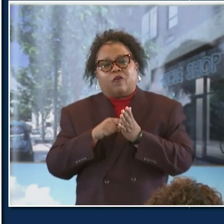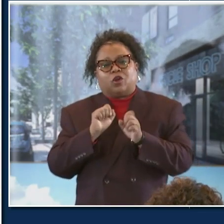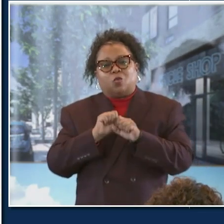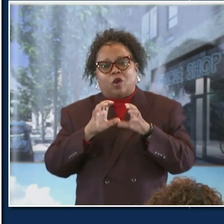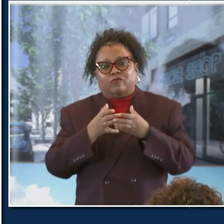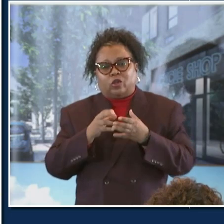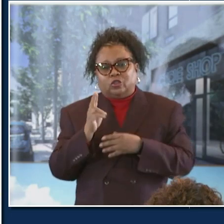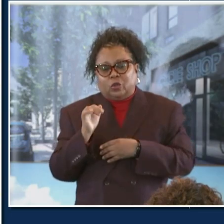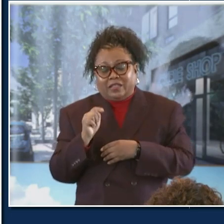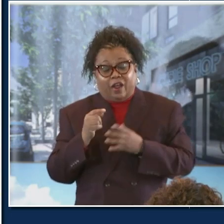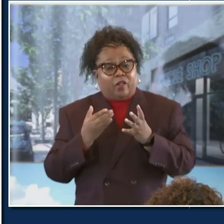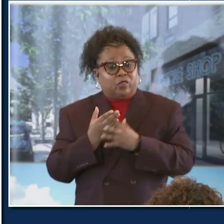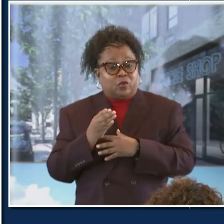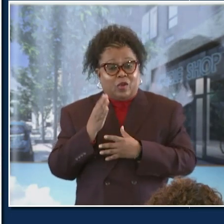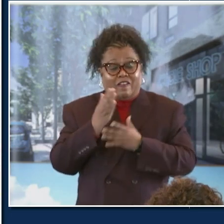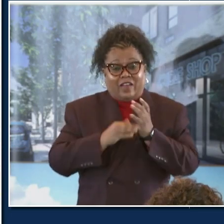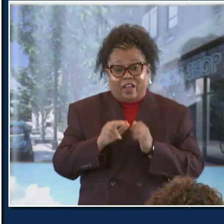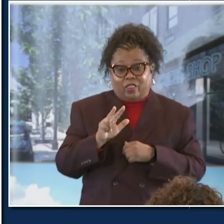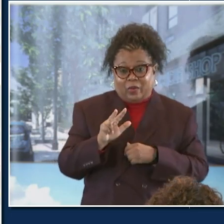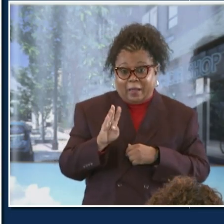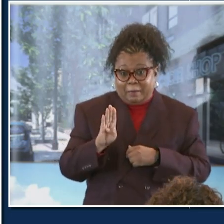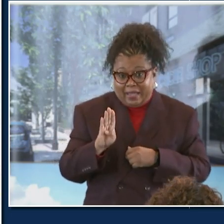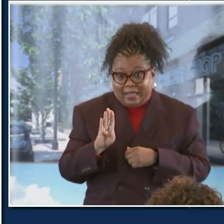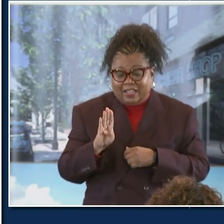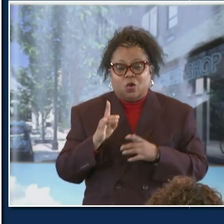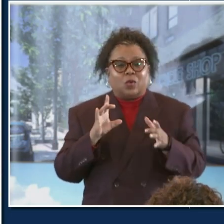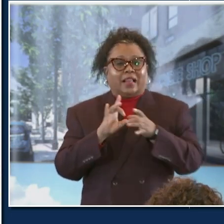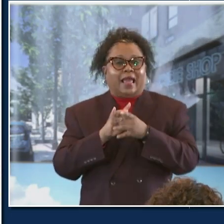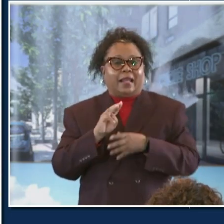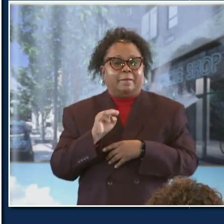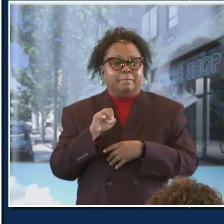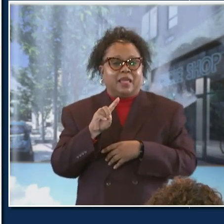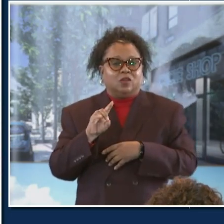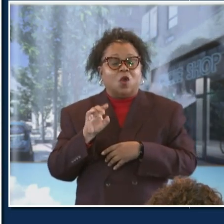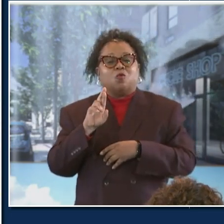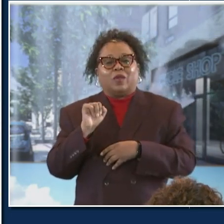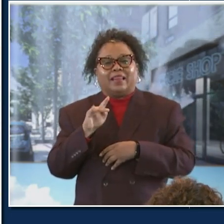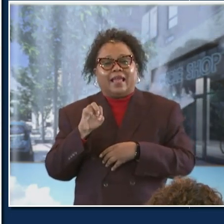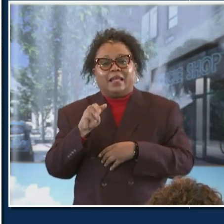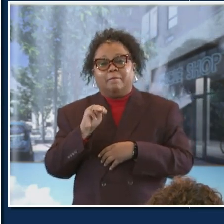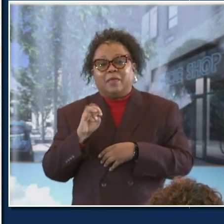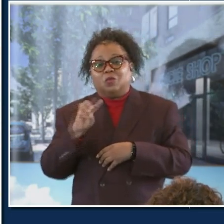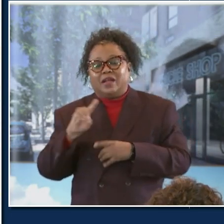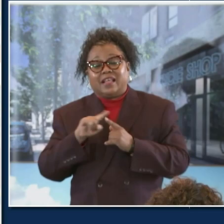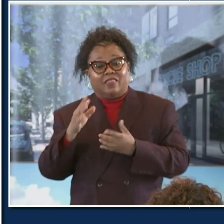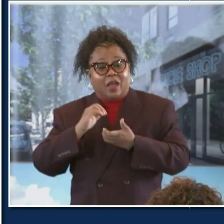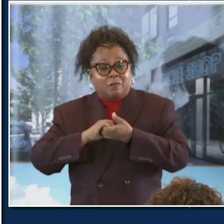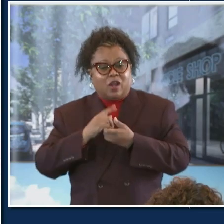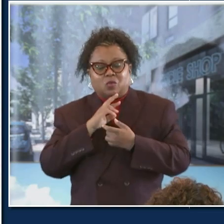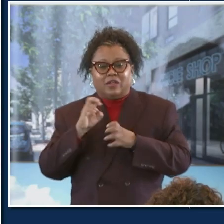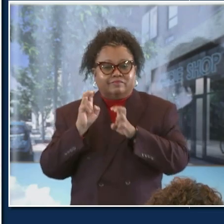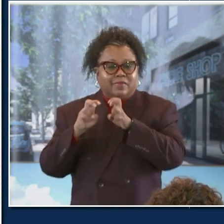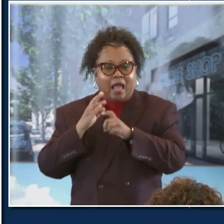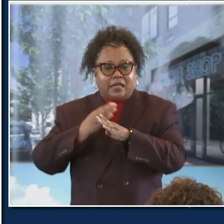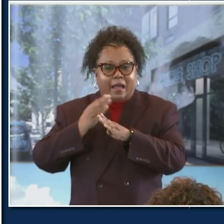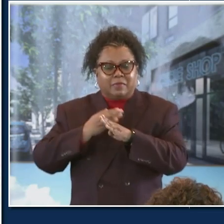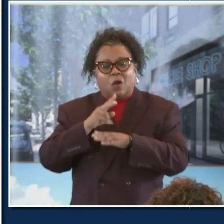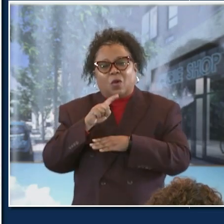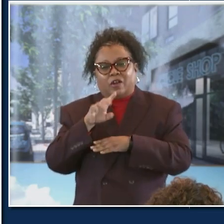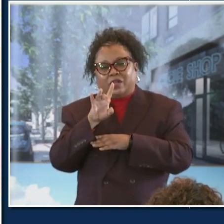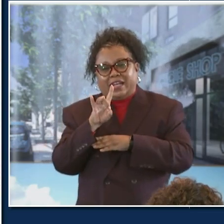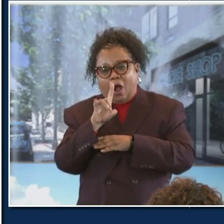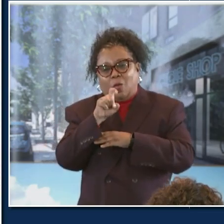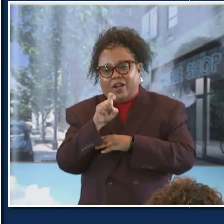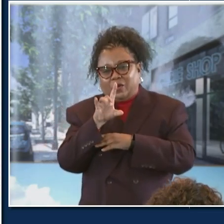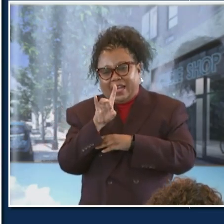workforce units. Through Phase 3B, Related Midwest and their partners will also reinvest and update